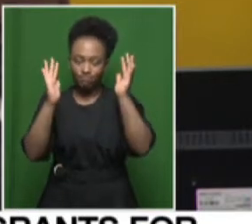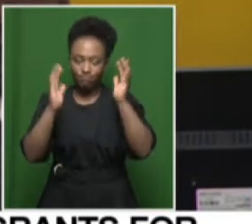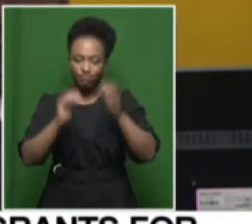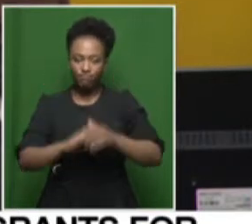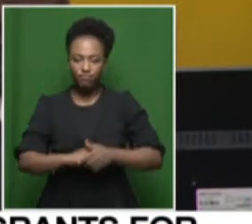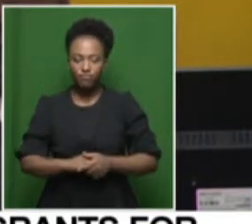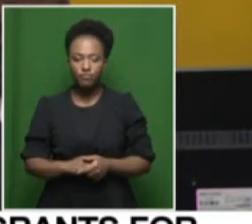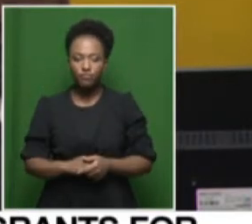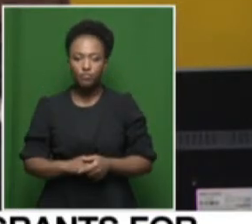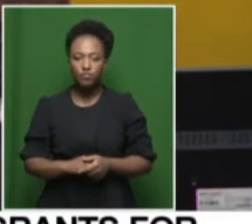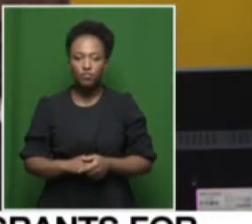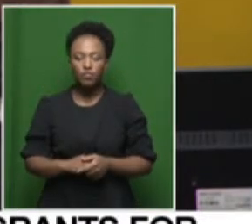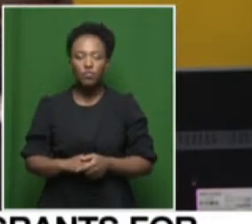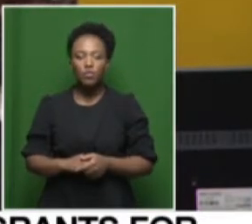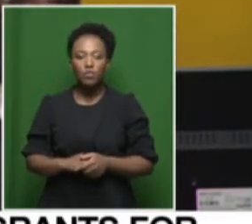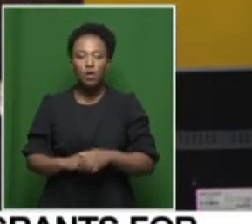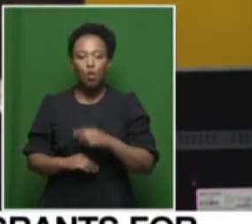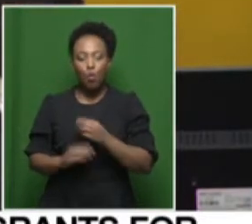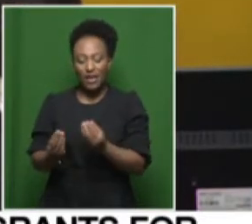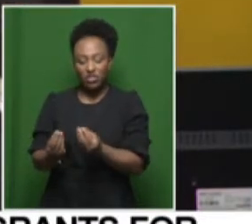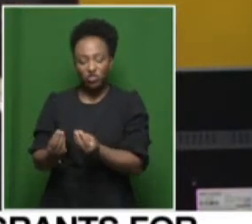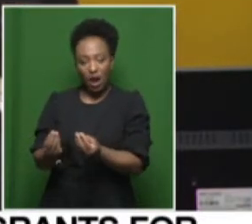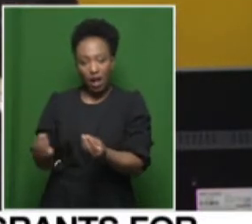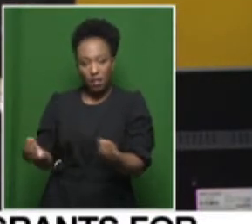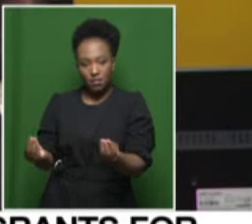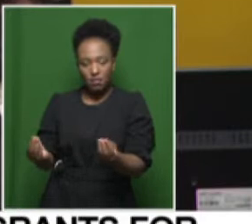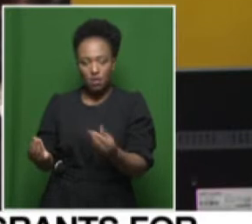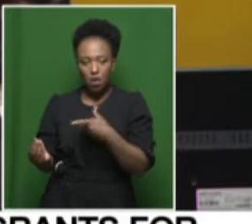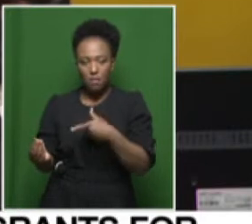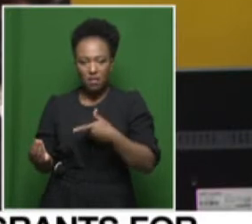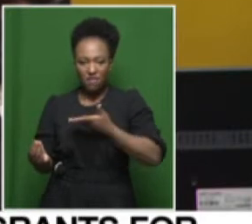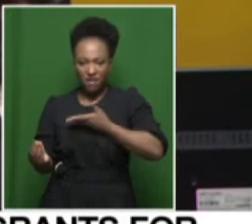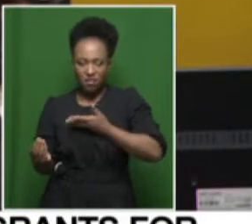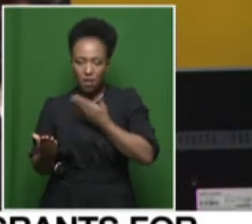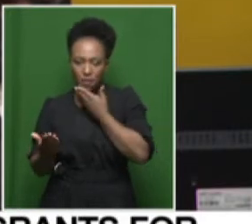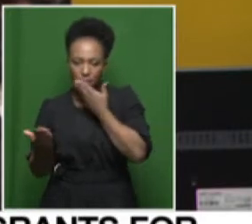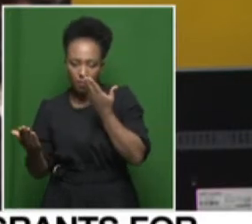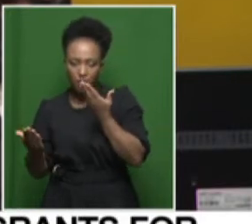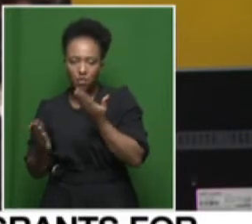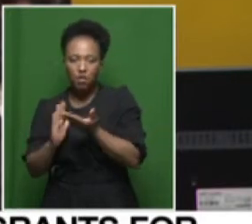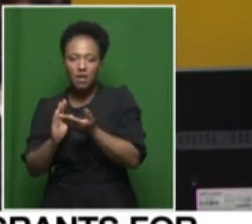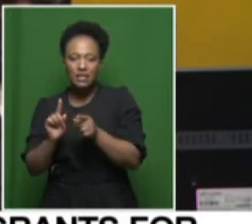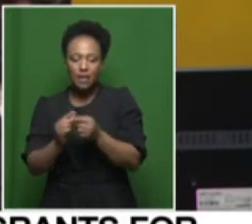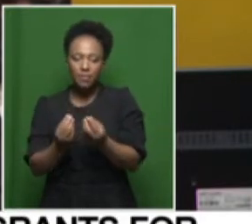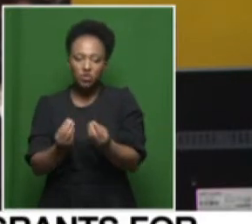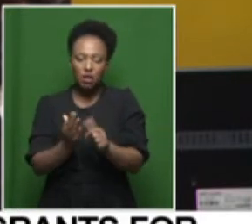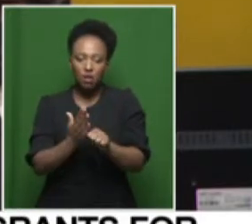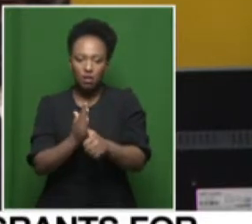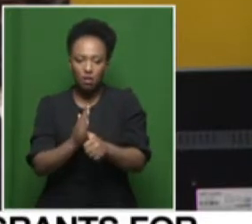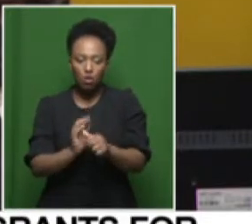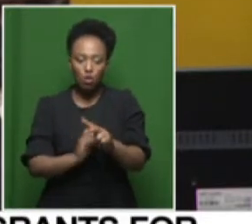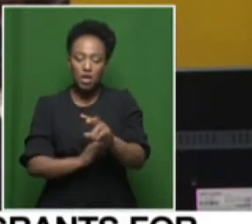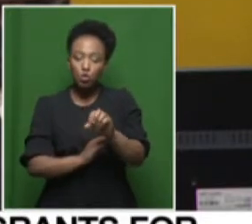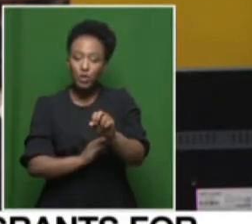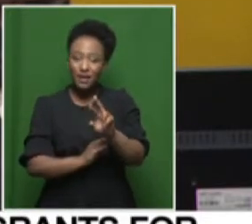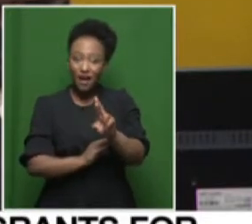The foster care and child support grants will increase by a once-off 20 rand in April.